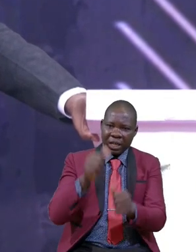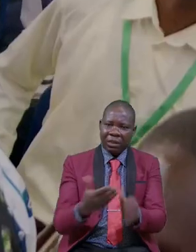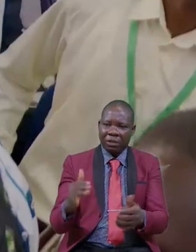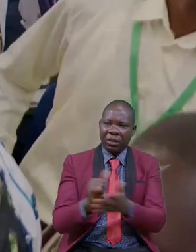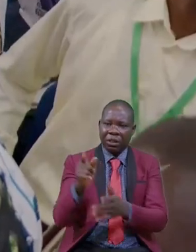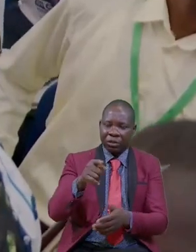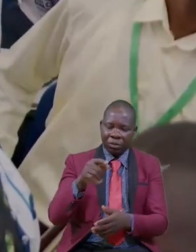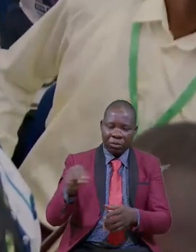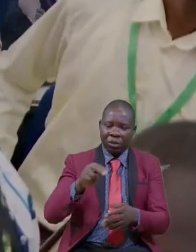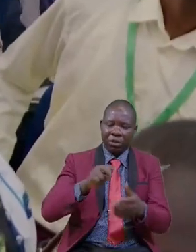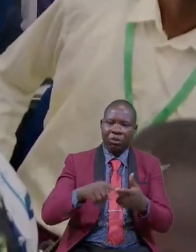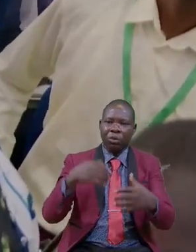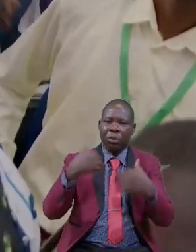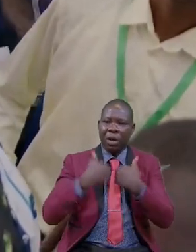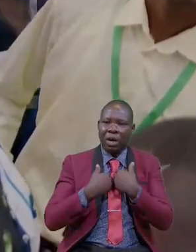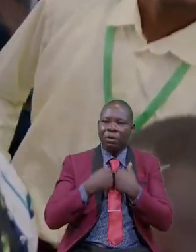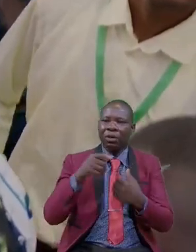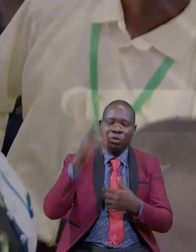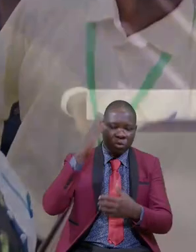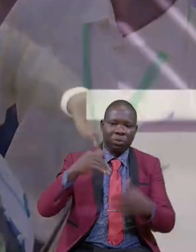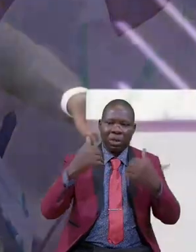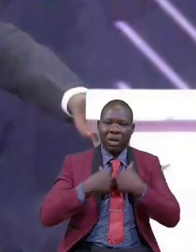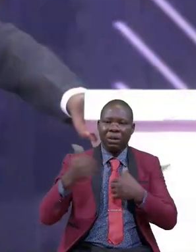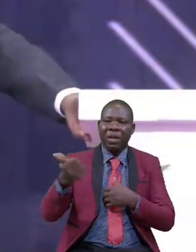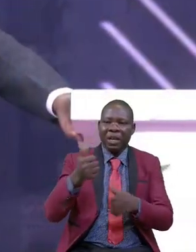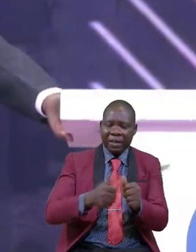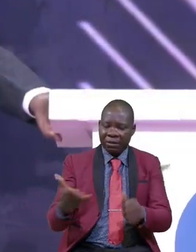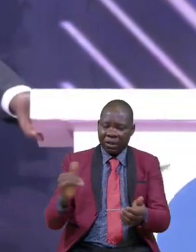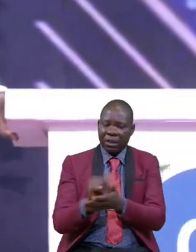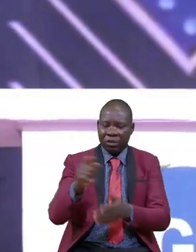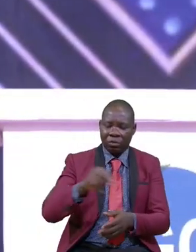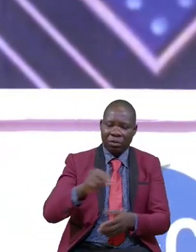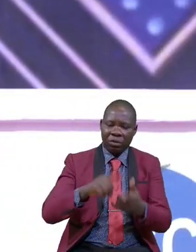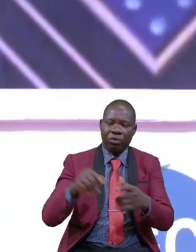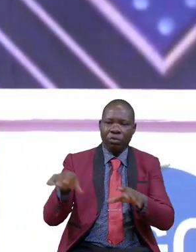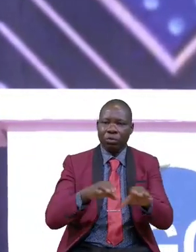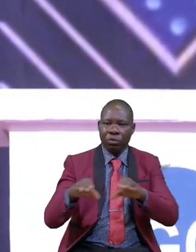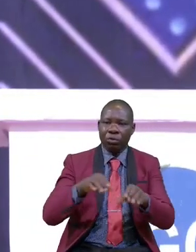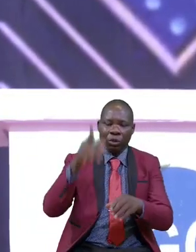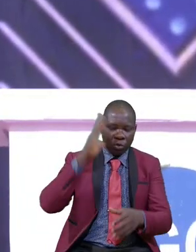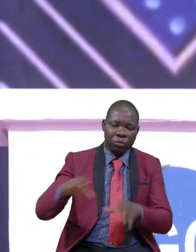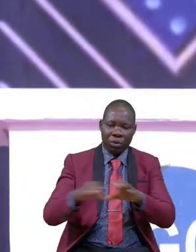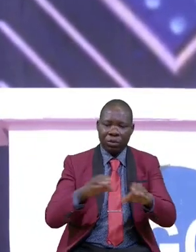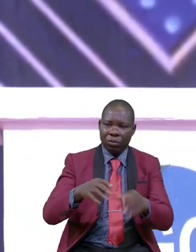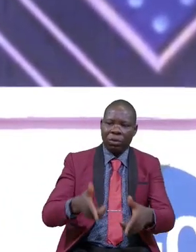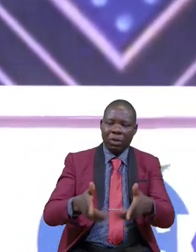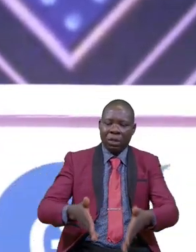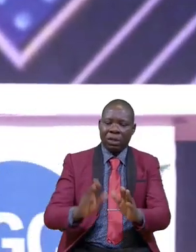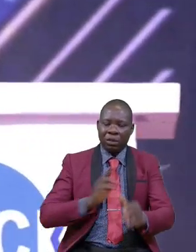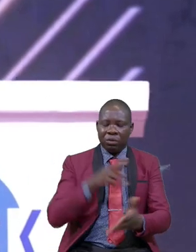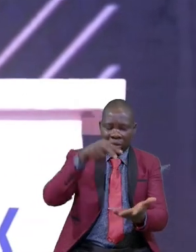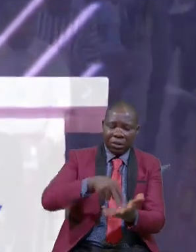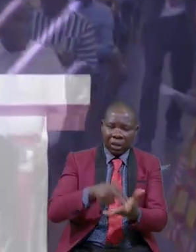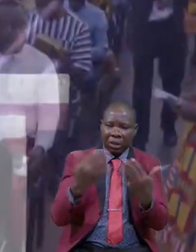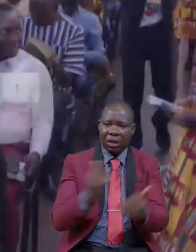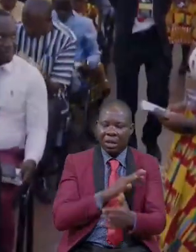l'auras. Everything you need to do, tout ce you qu'il will faut faire, do. Tu le feras. Let's rise up now and pray before the